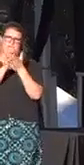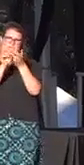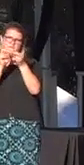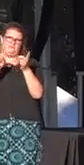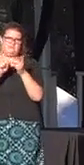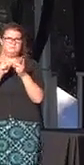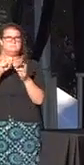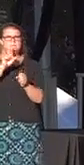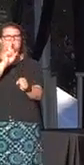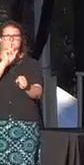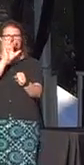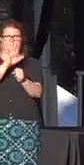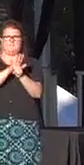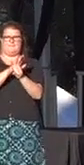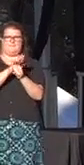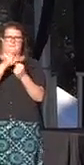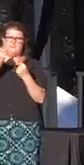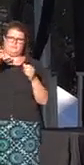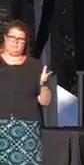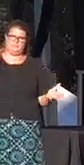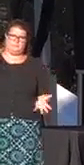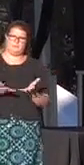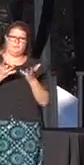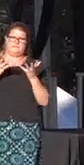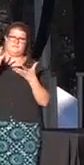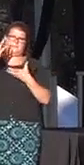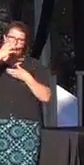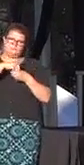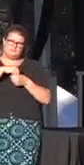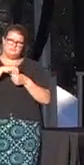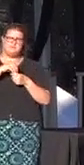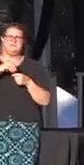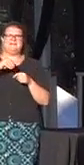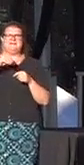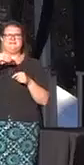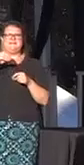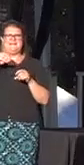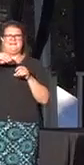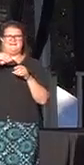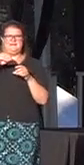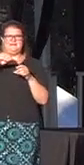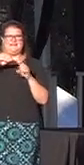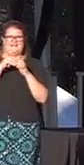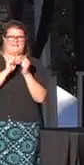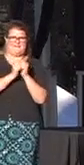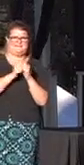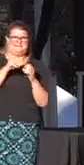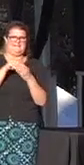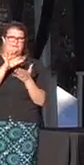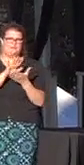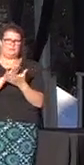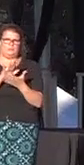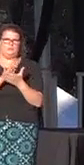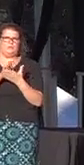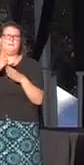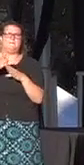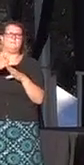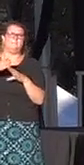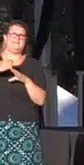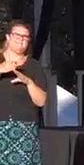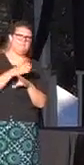took a pledge to promote inclusion and acceptance in athletics for school-aged kids on the field before a